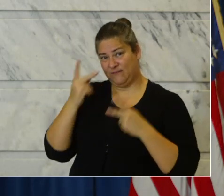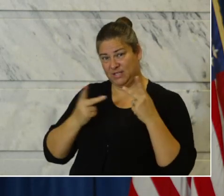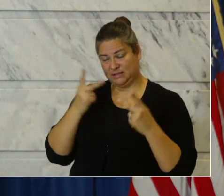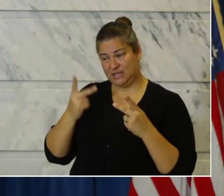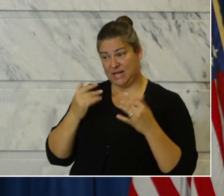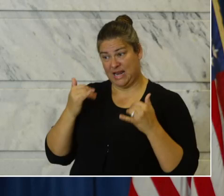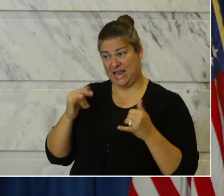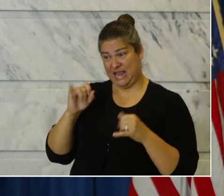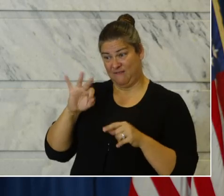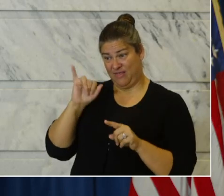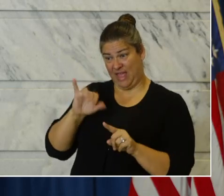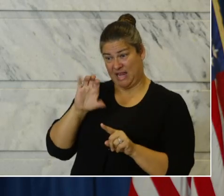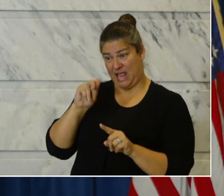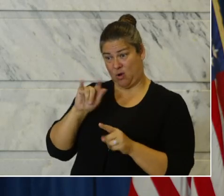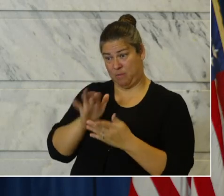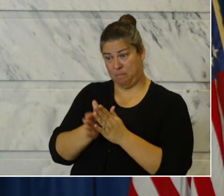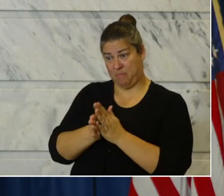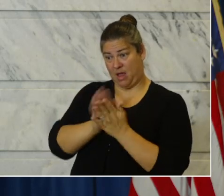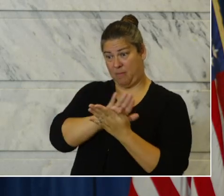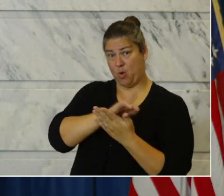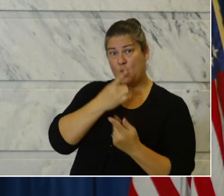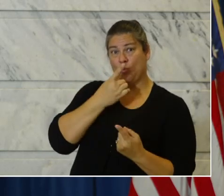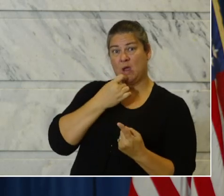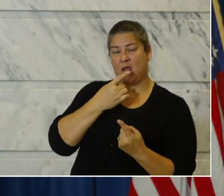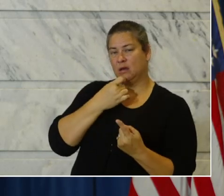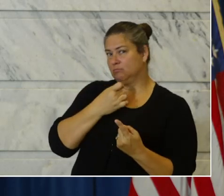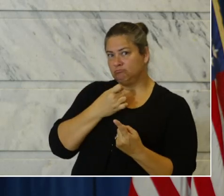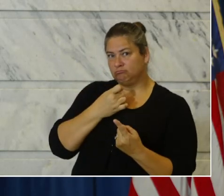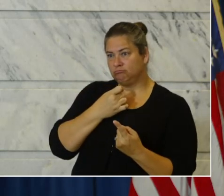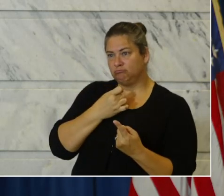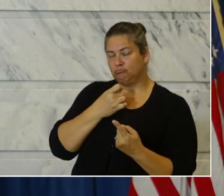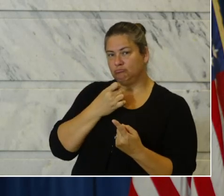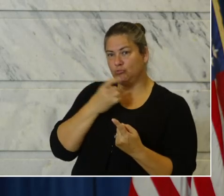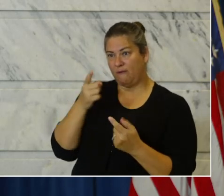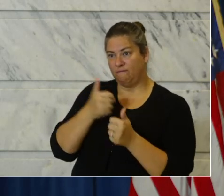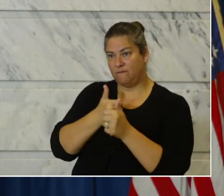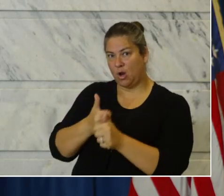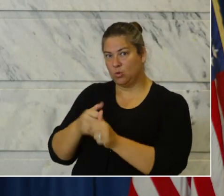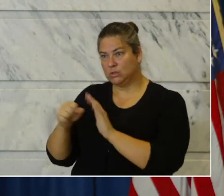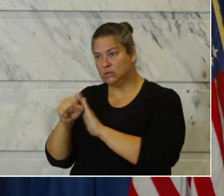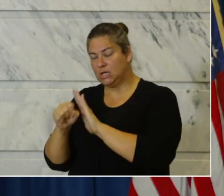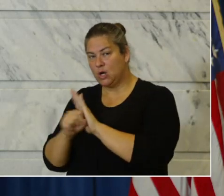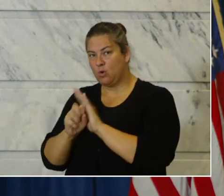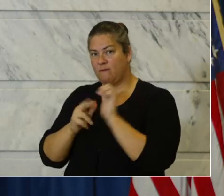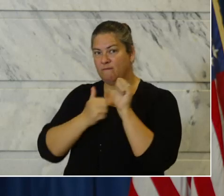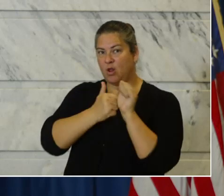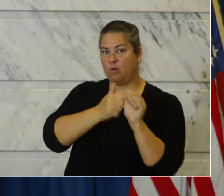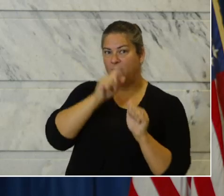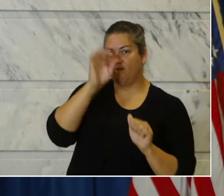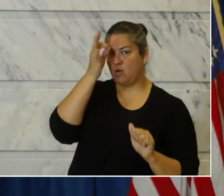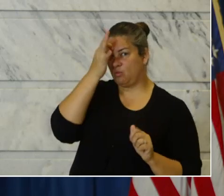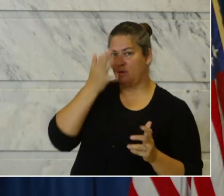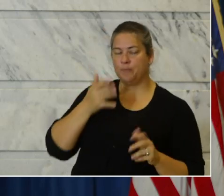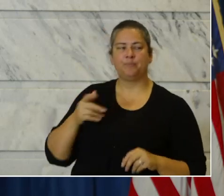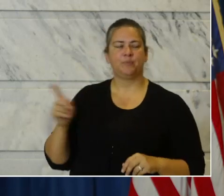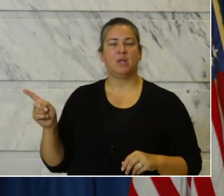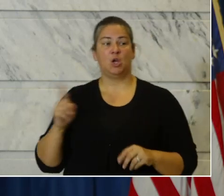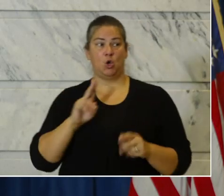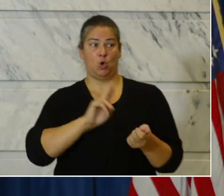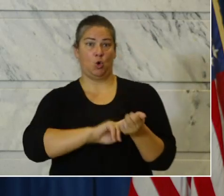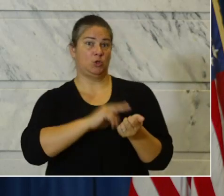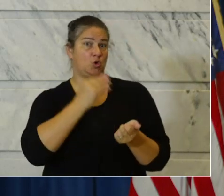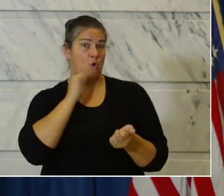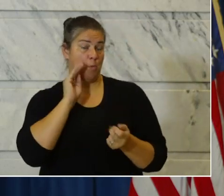red zone, that county's in a red zone, how does that affect them? Who do they follow, the state or the federal? So on nursing home